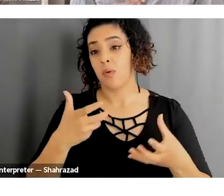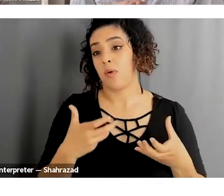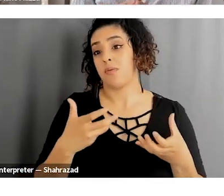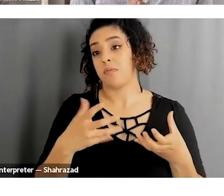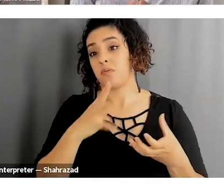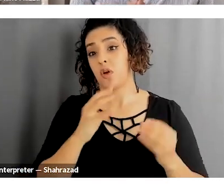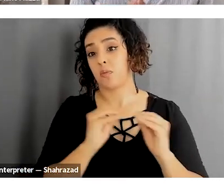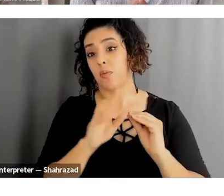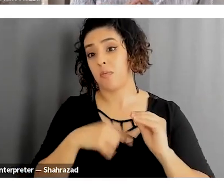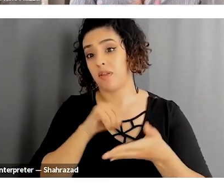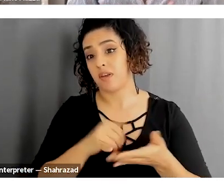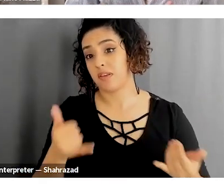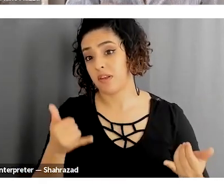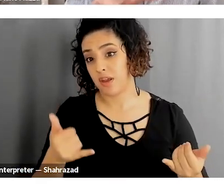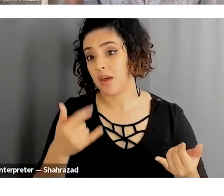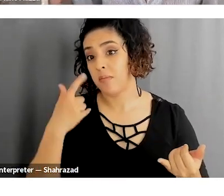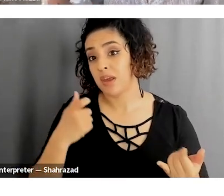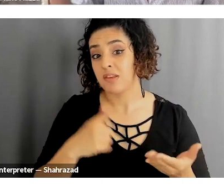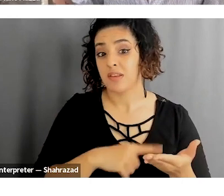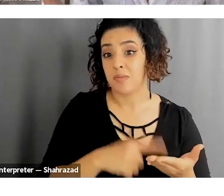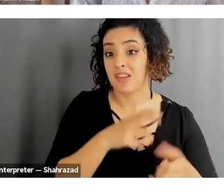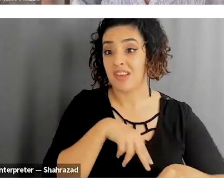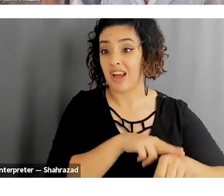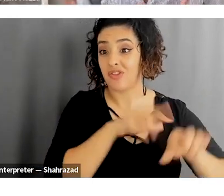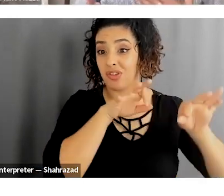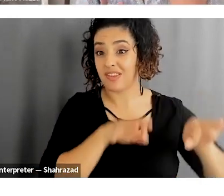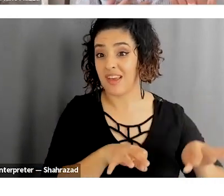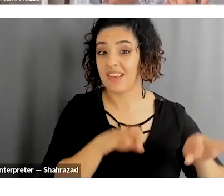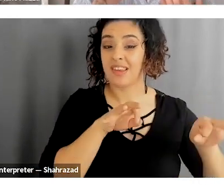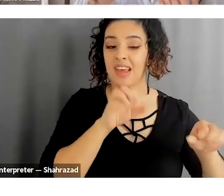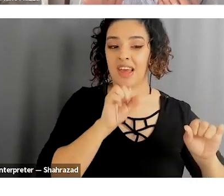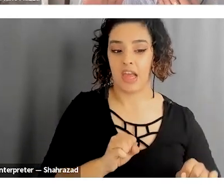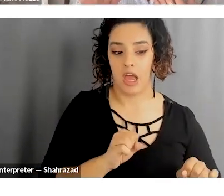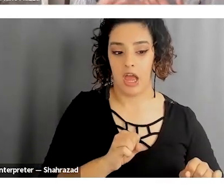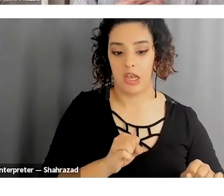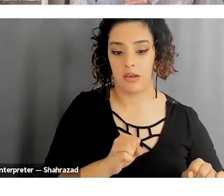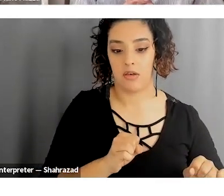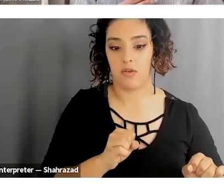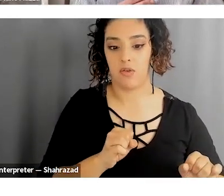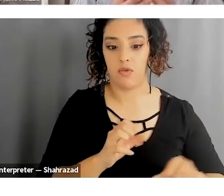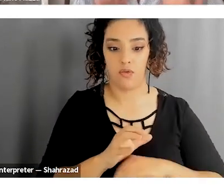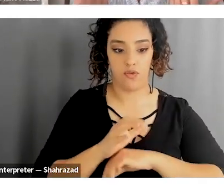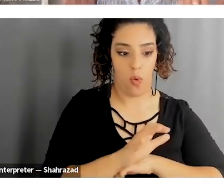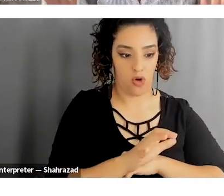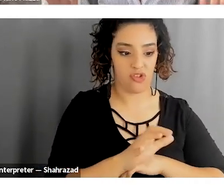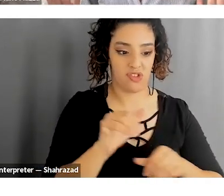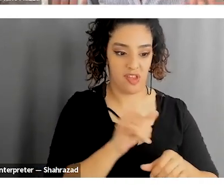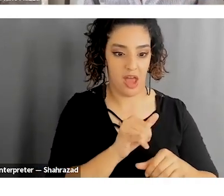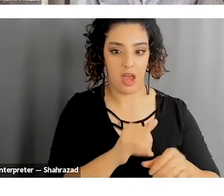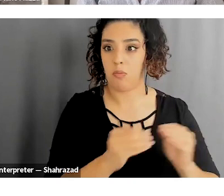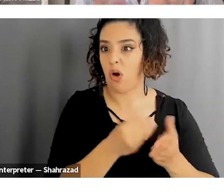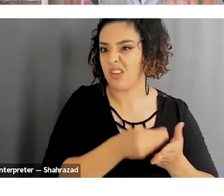you know, sometimes natural dyes can kind of command a luxury price point, but when you learn how to do it yourself, you can find solutions that actually make